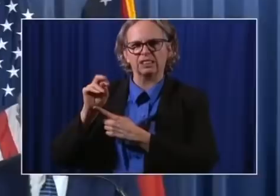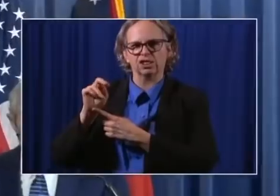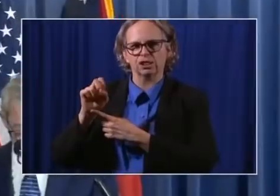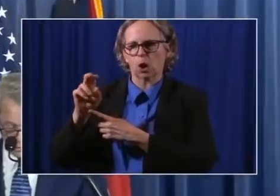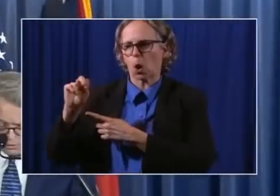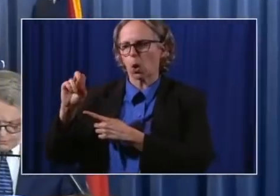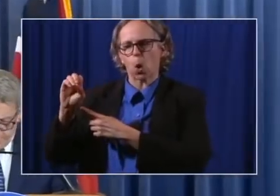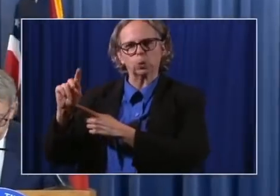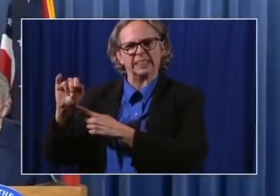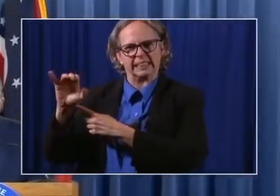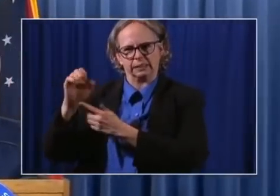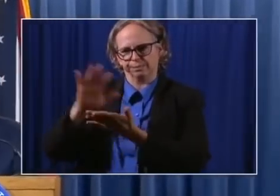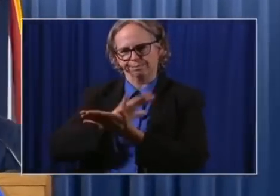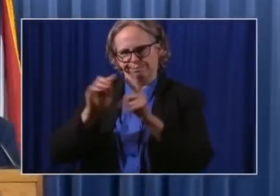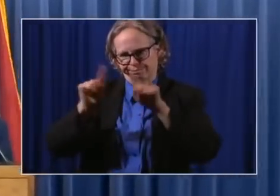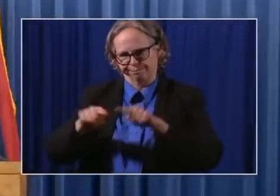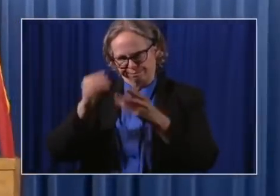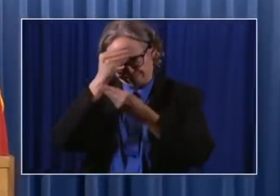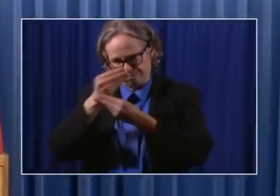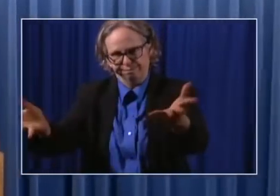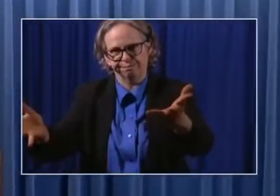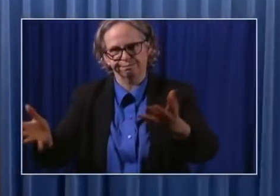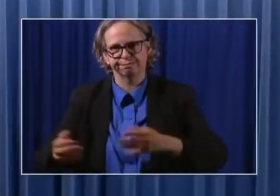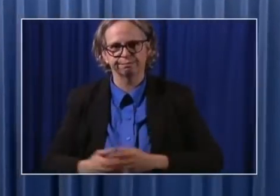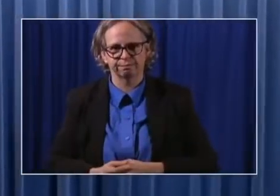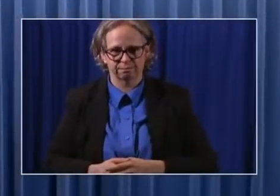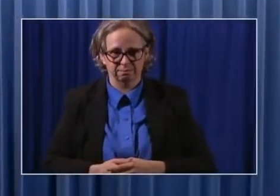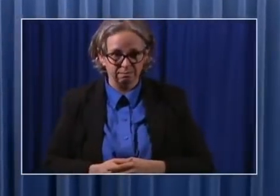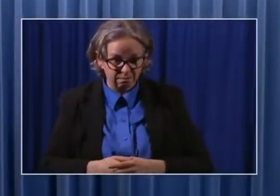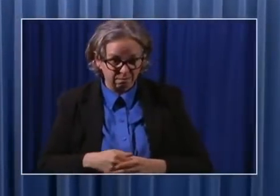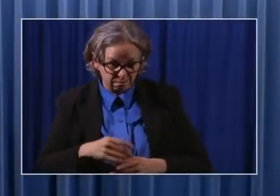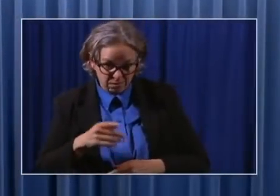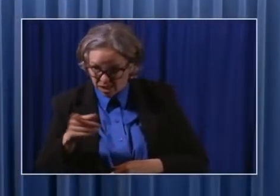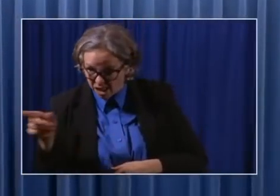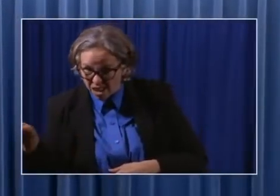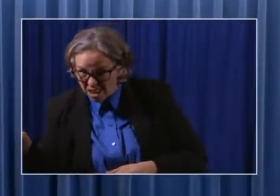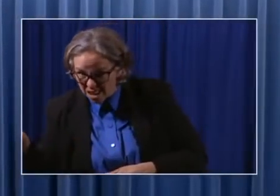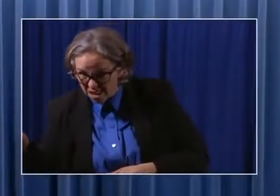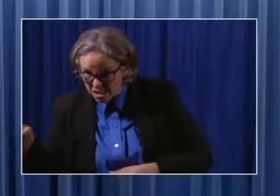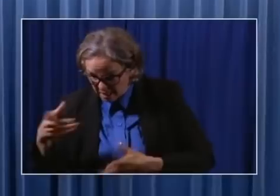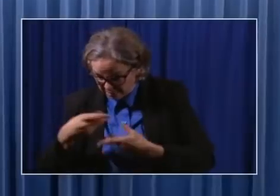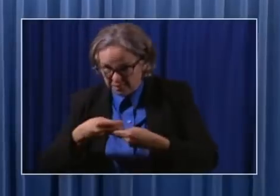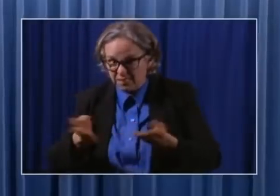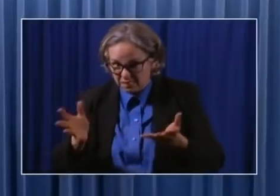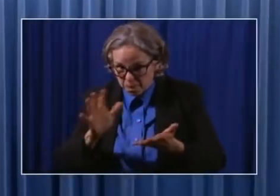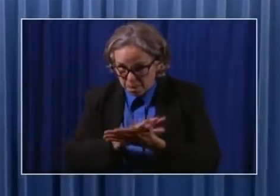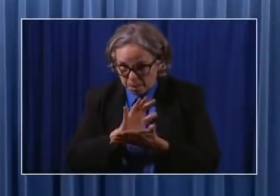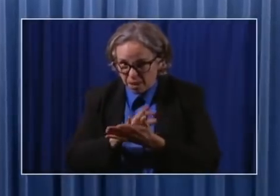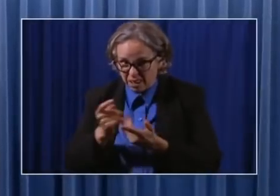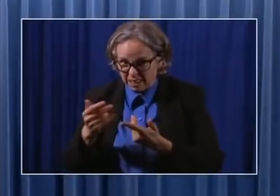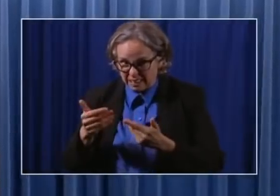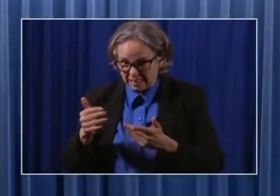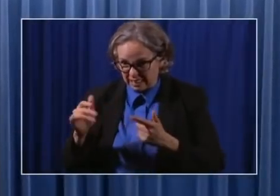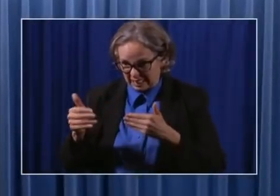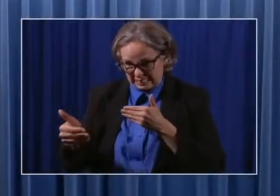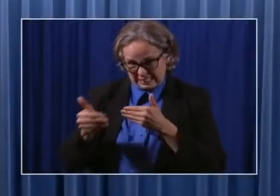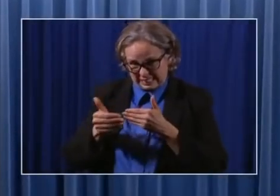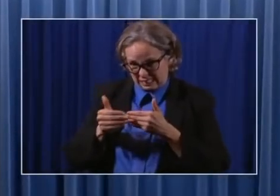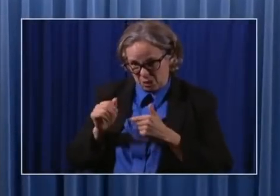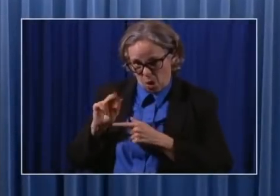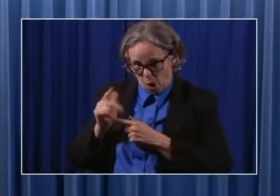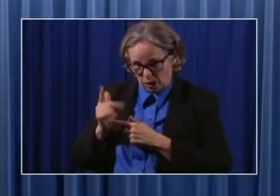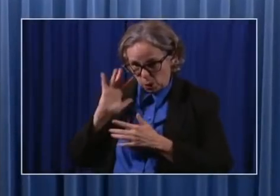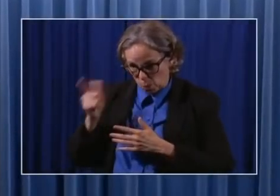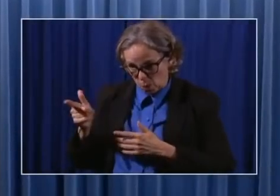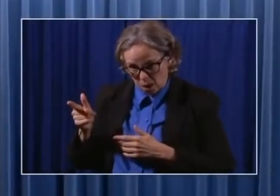that you've done are in fact coming up, I think, in August, early August. Is that right? Yes, sir. The first case is to be heard